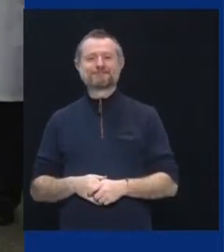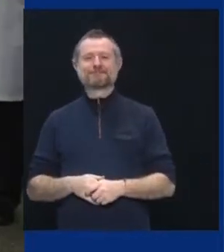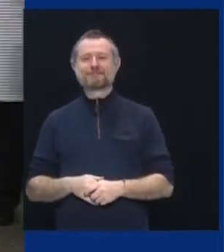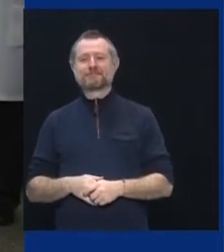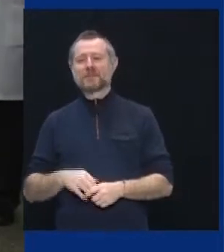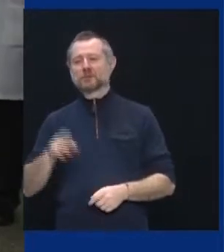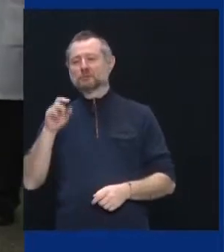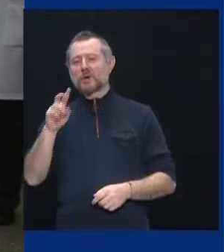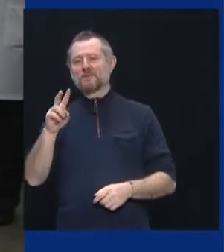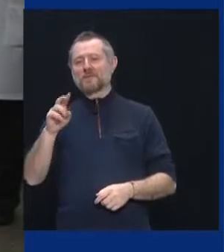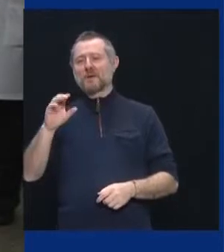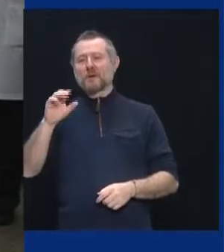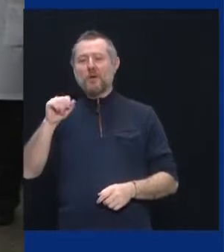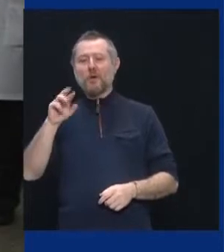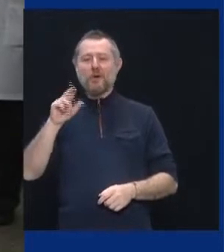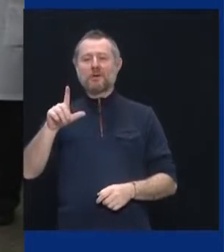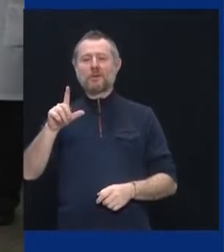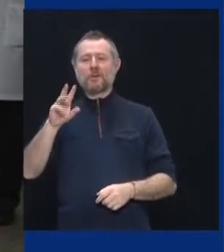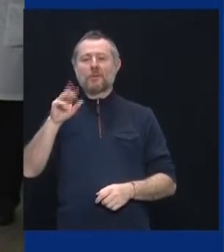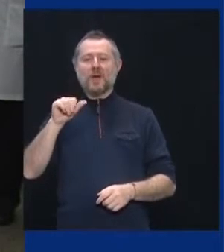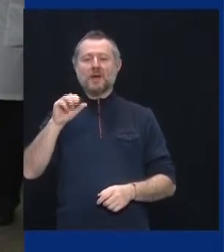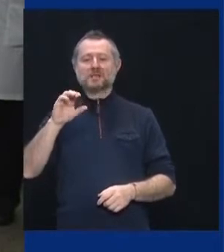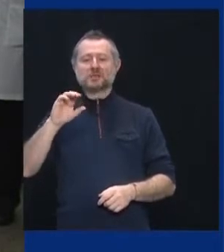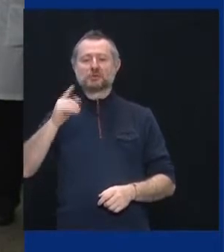Reverend Carl Wachope.